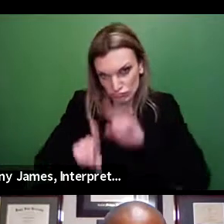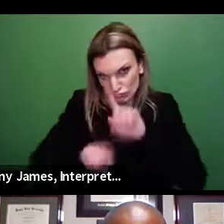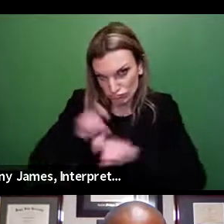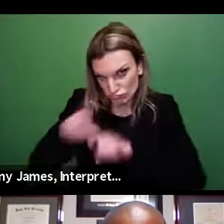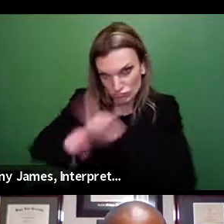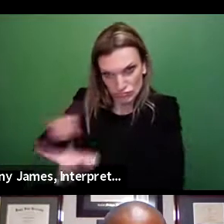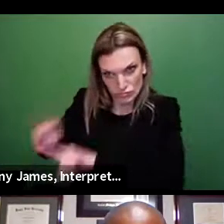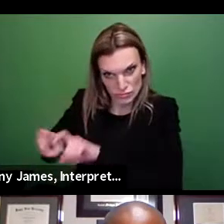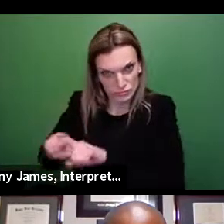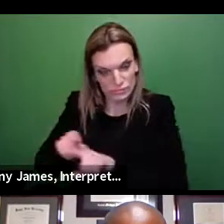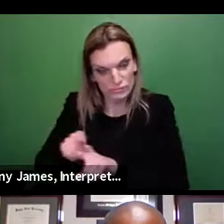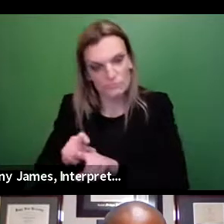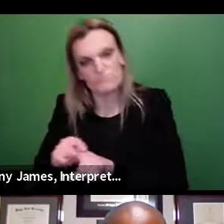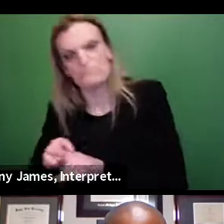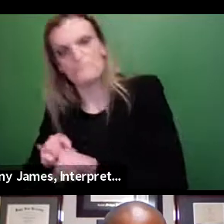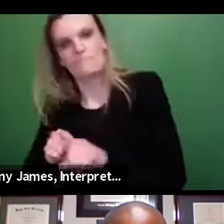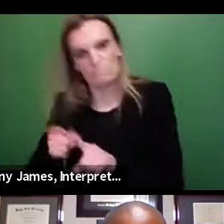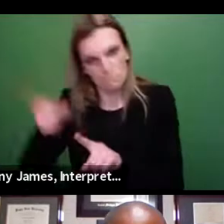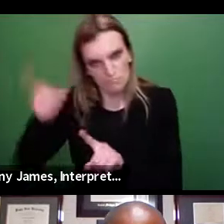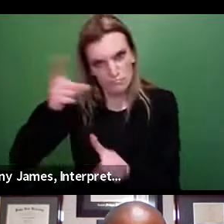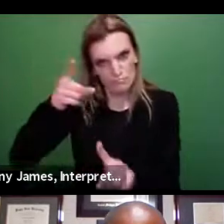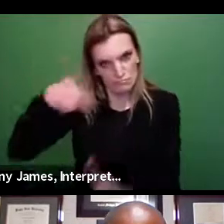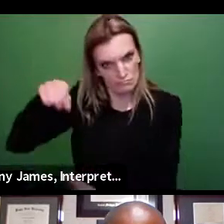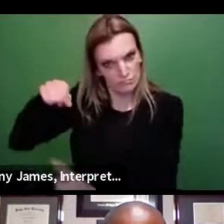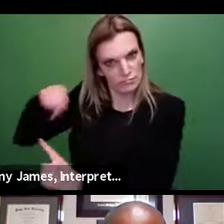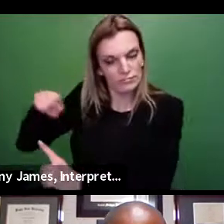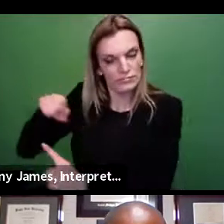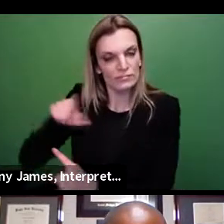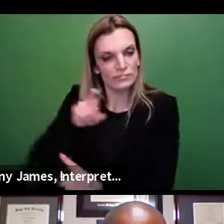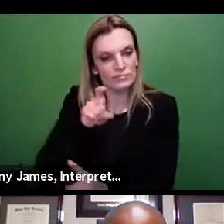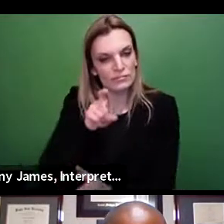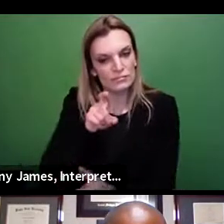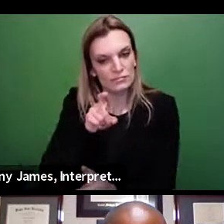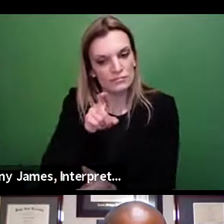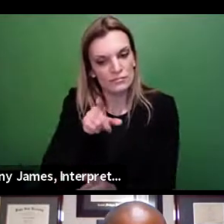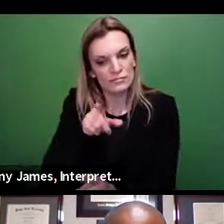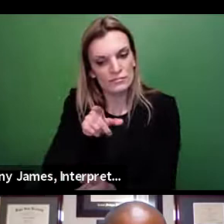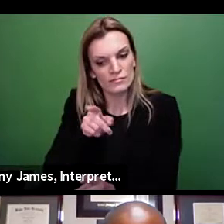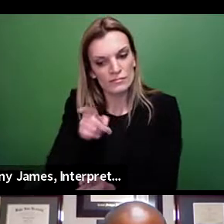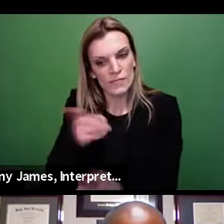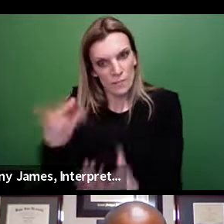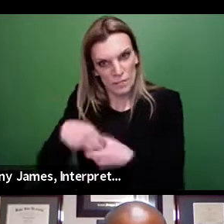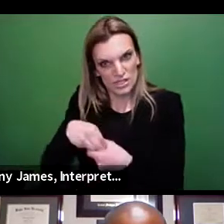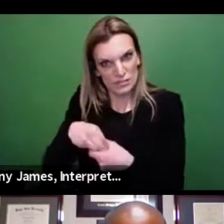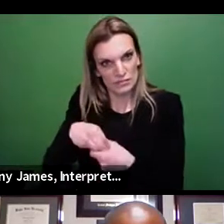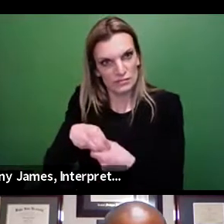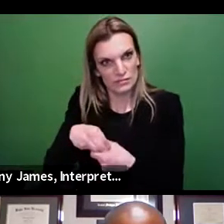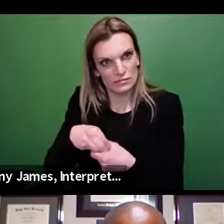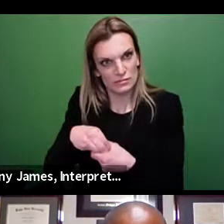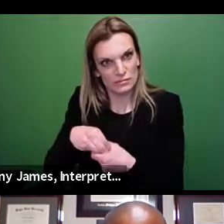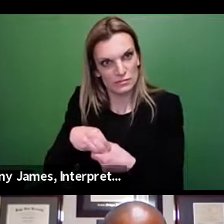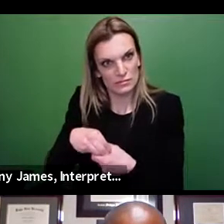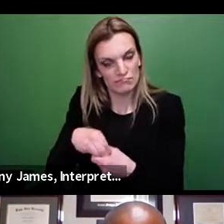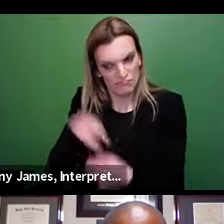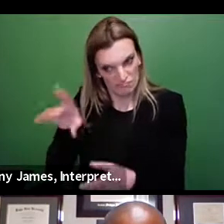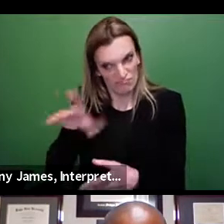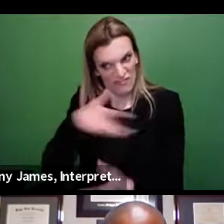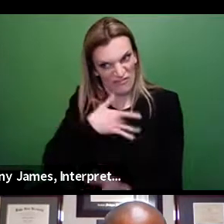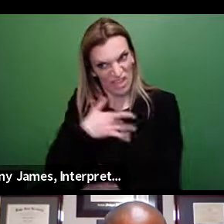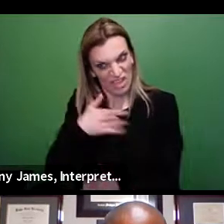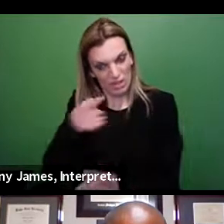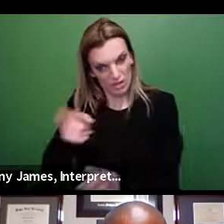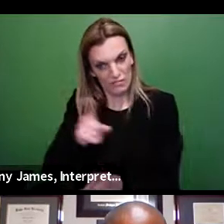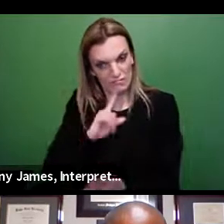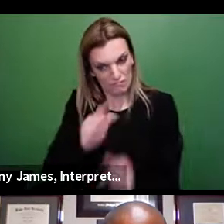were and or were in fact participating in implicit bias. And one of the key areas